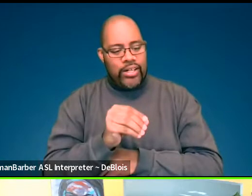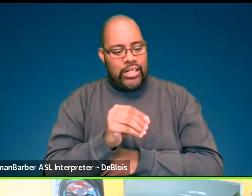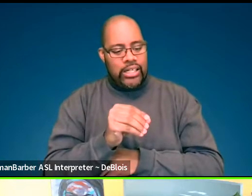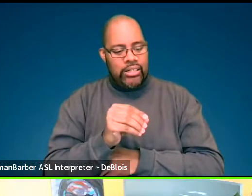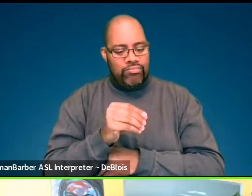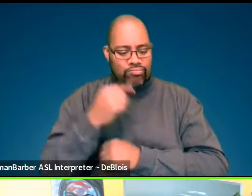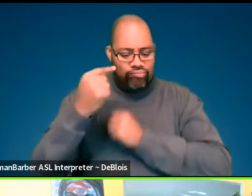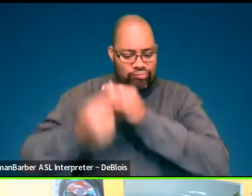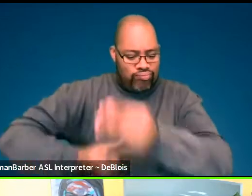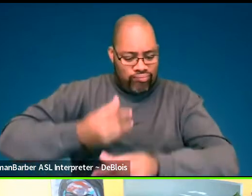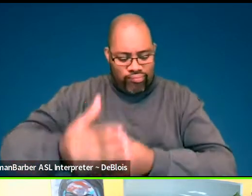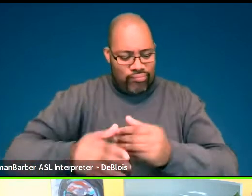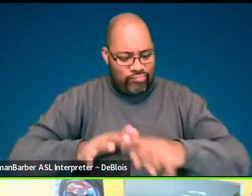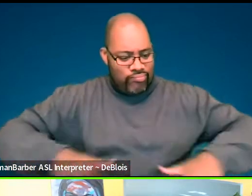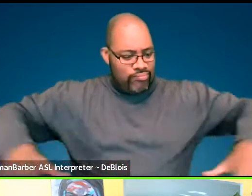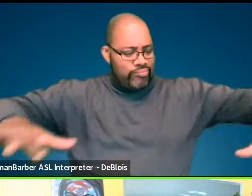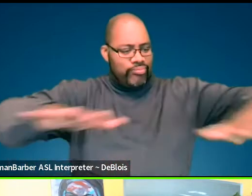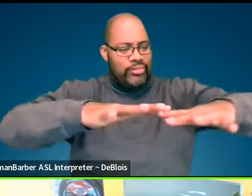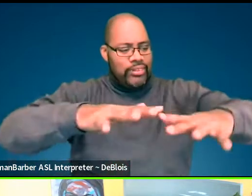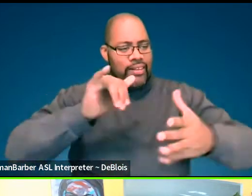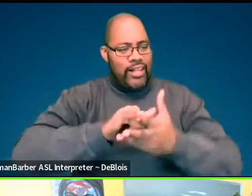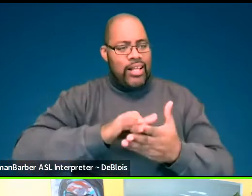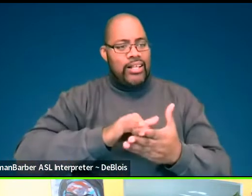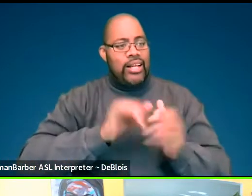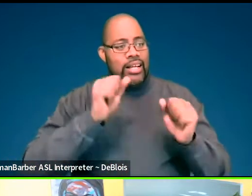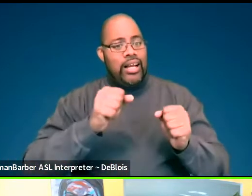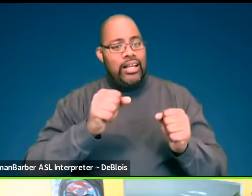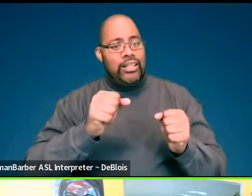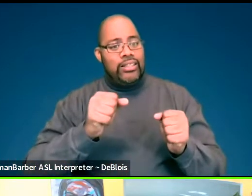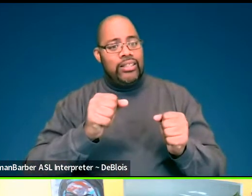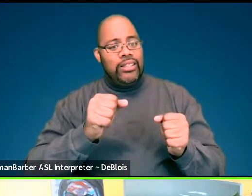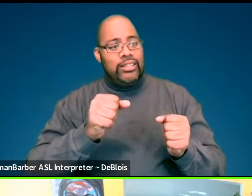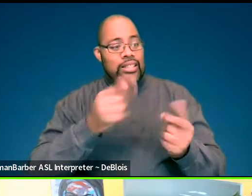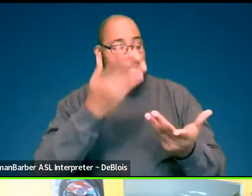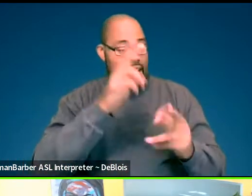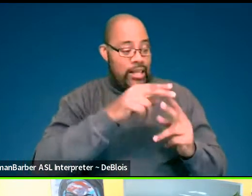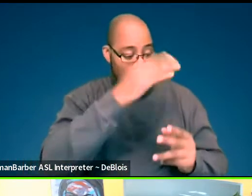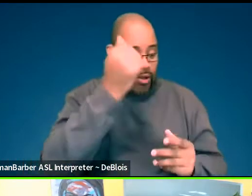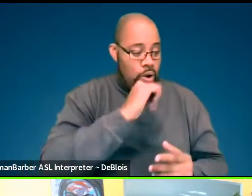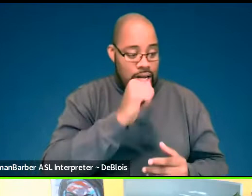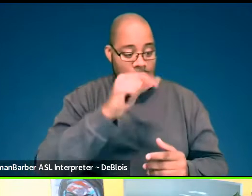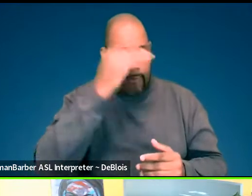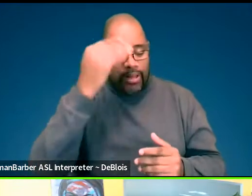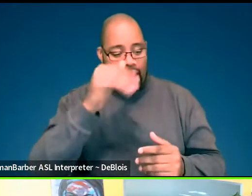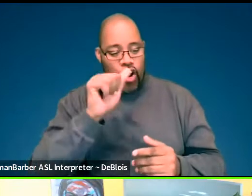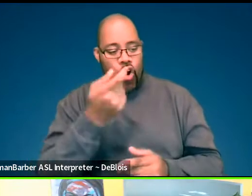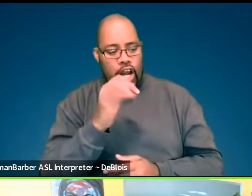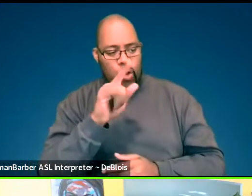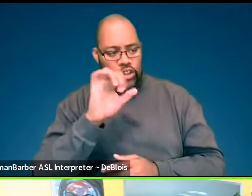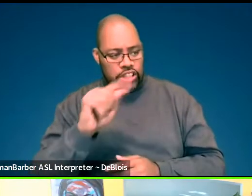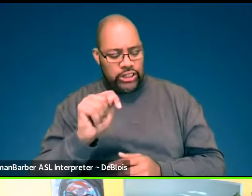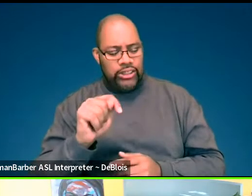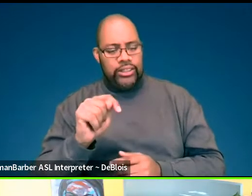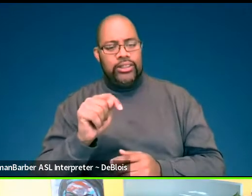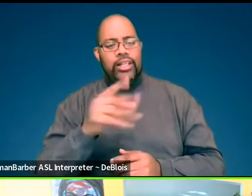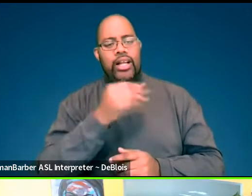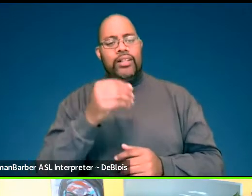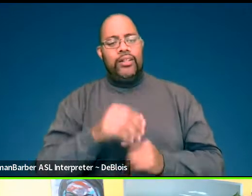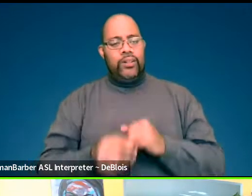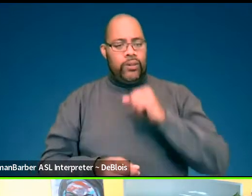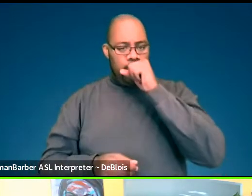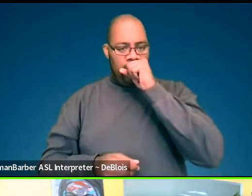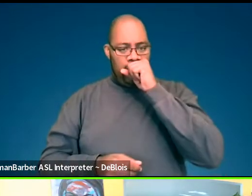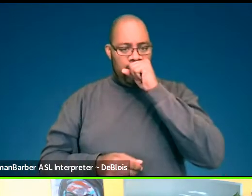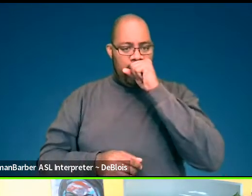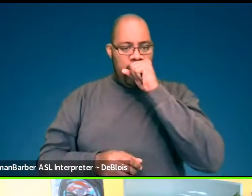sites, be them excavated by Black or non-Black archaeologists. And